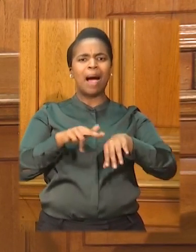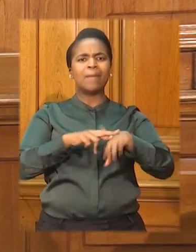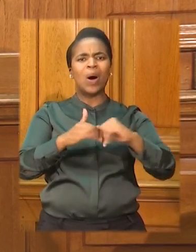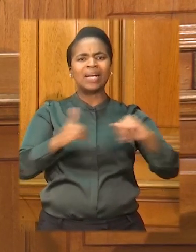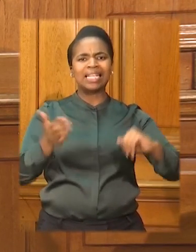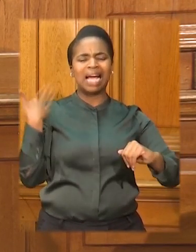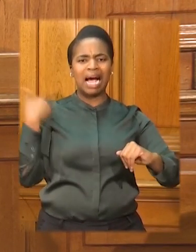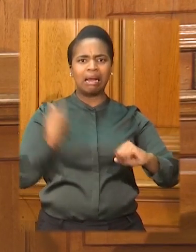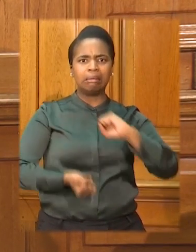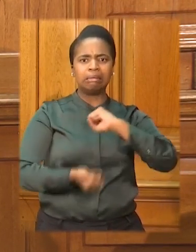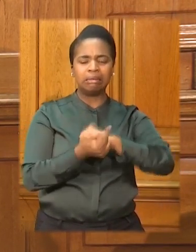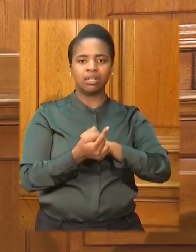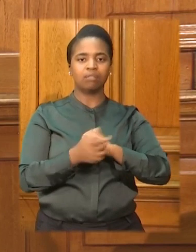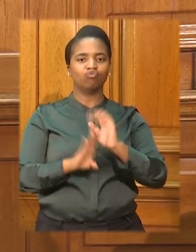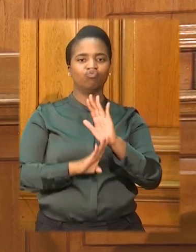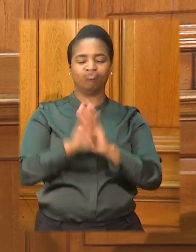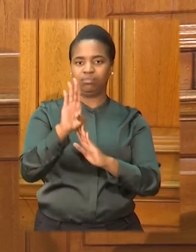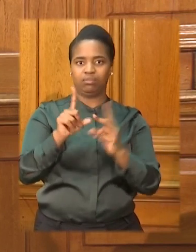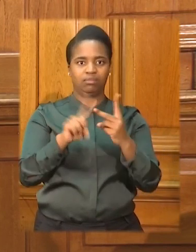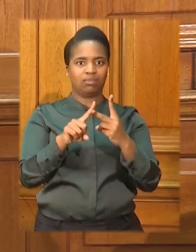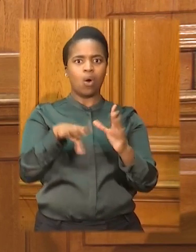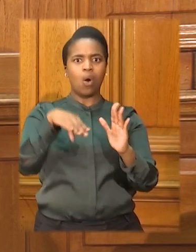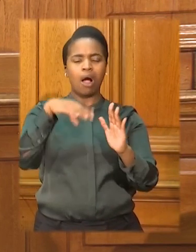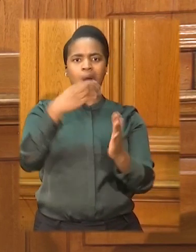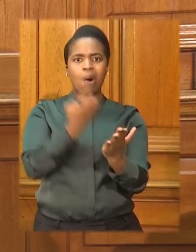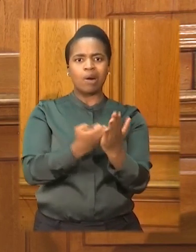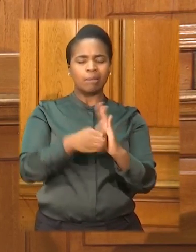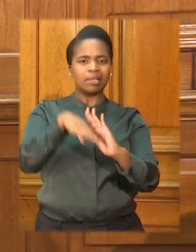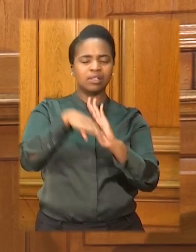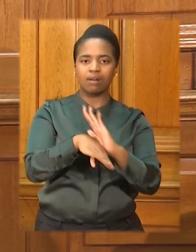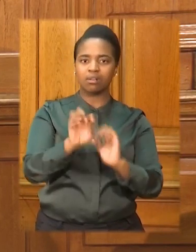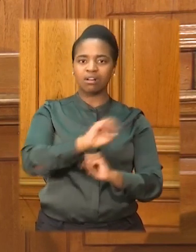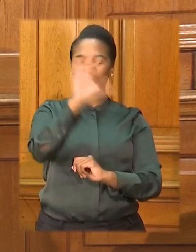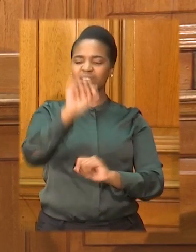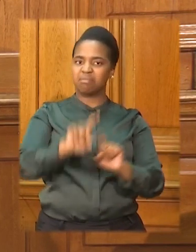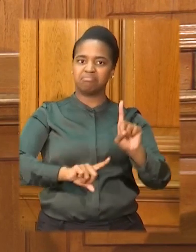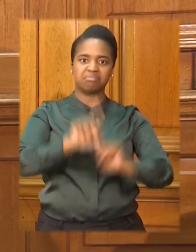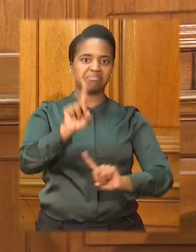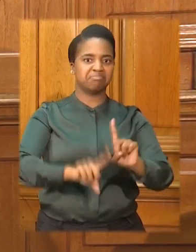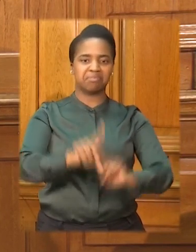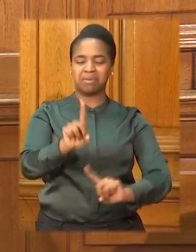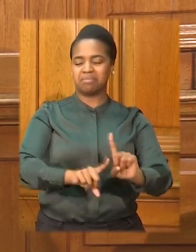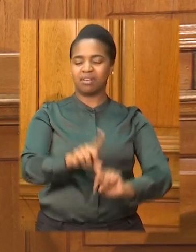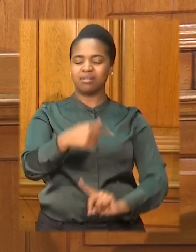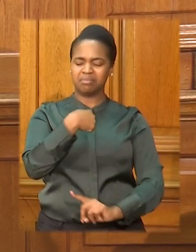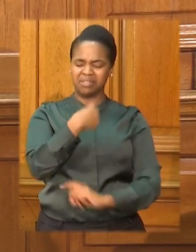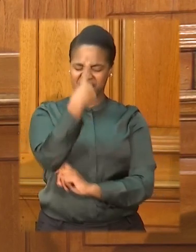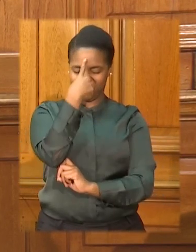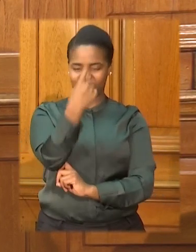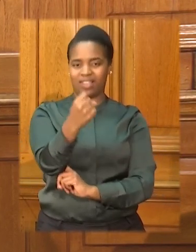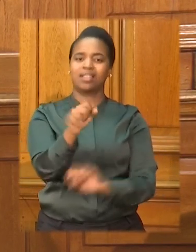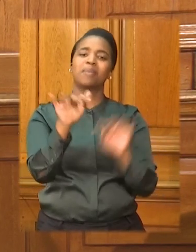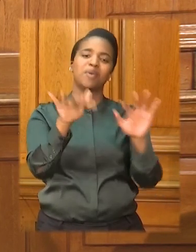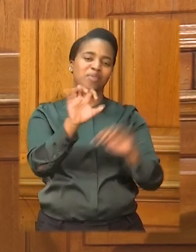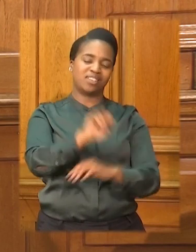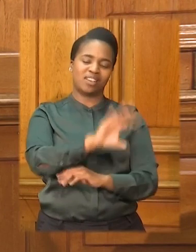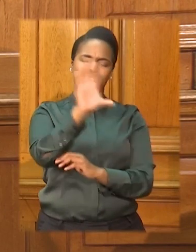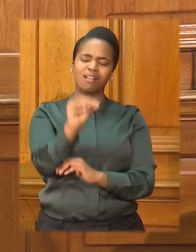to any challenge that is presented to our country. We shall